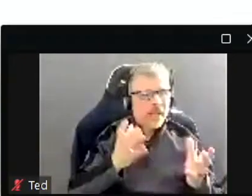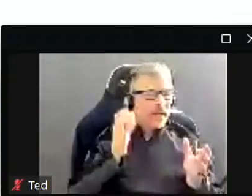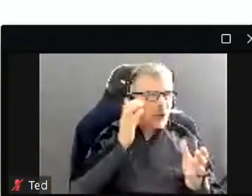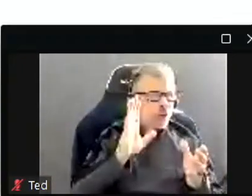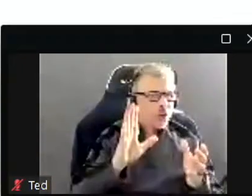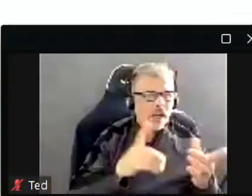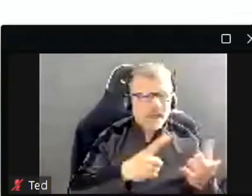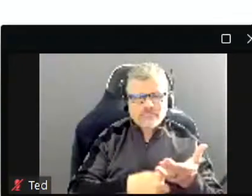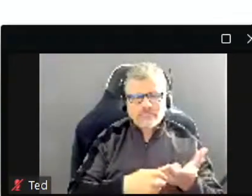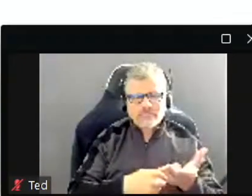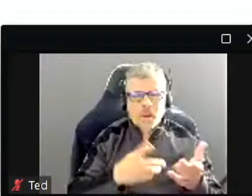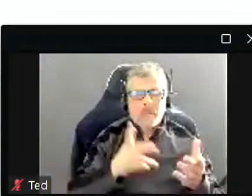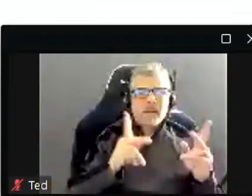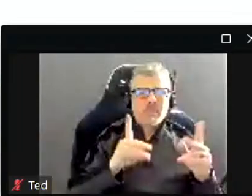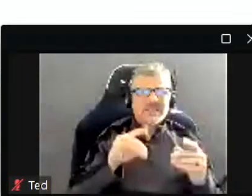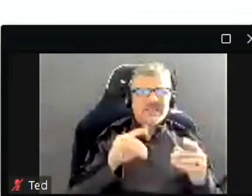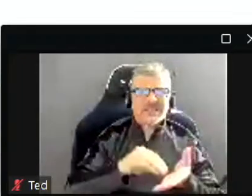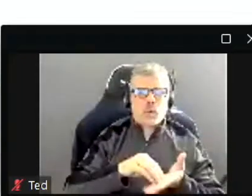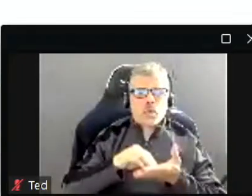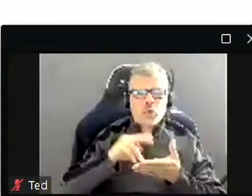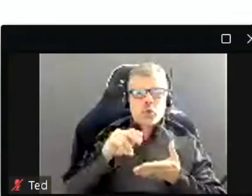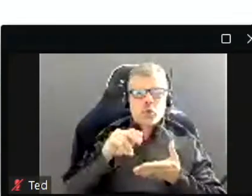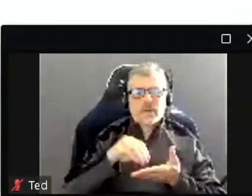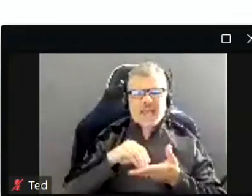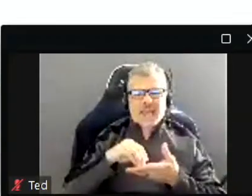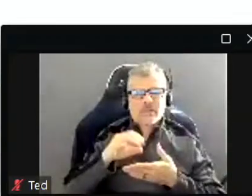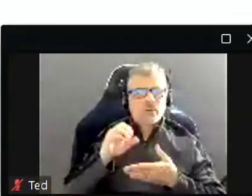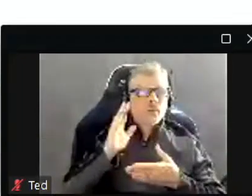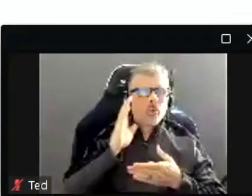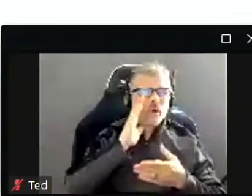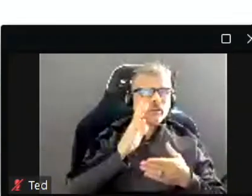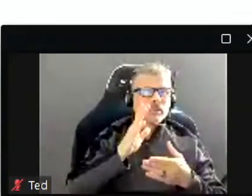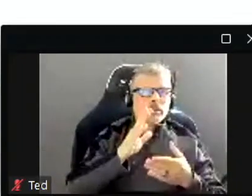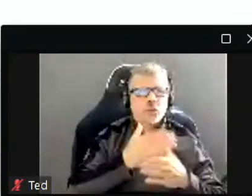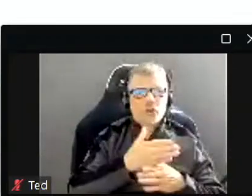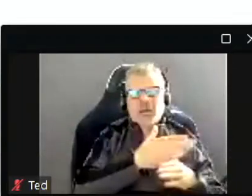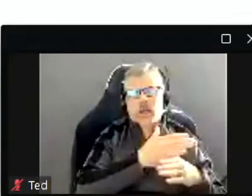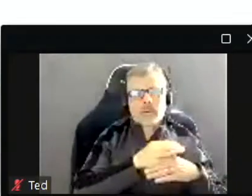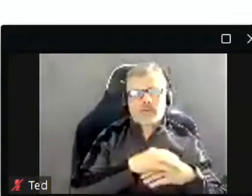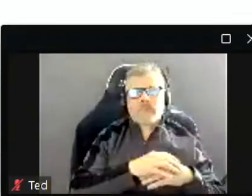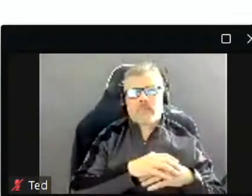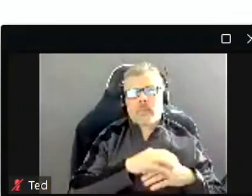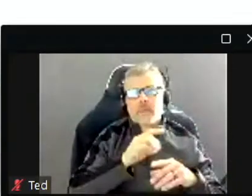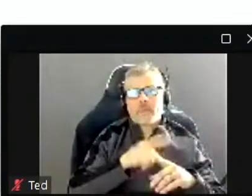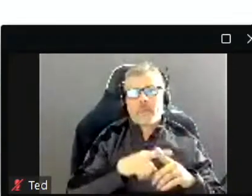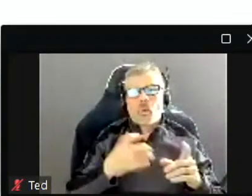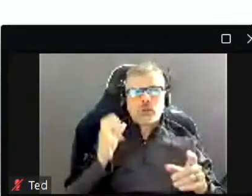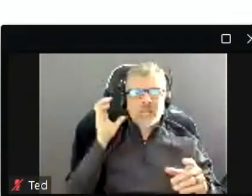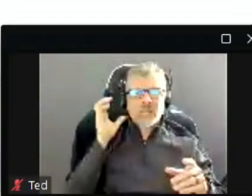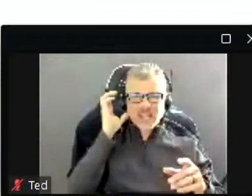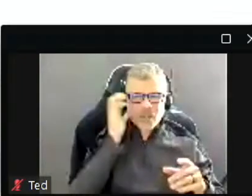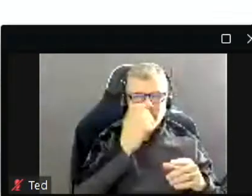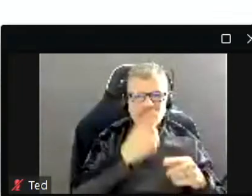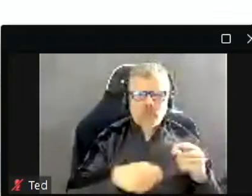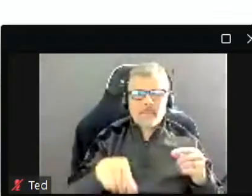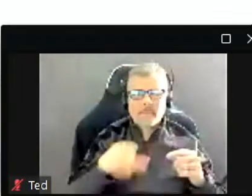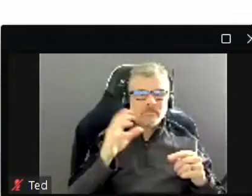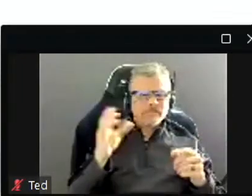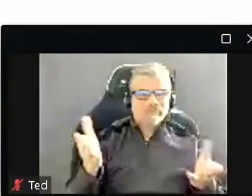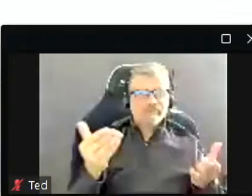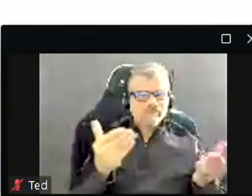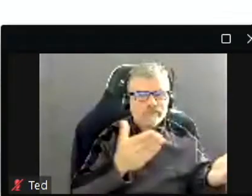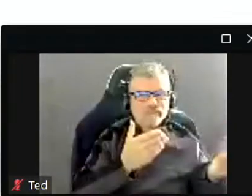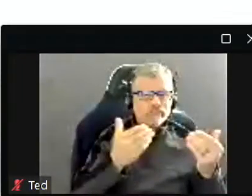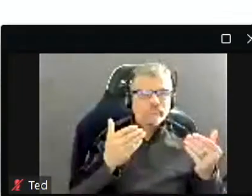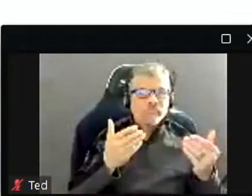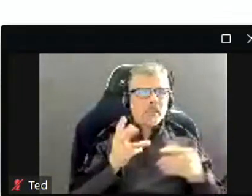did have note taking, and we will share in writing, but love to hear from folks, highlights,